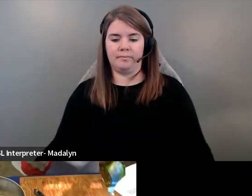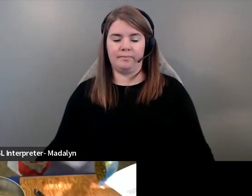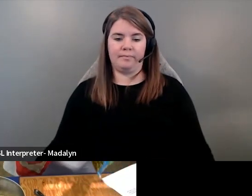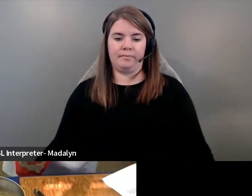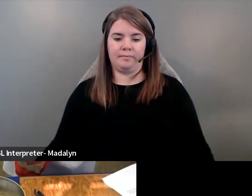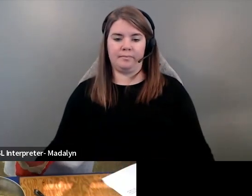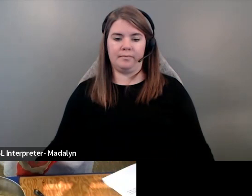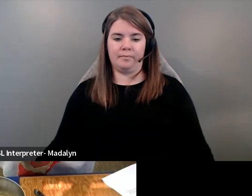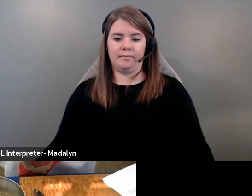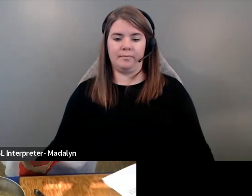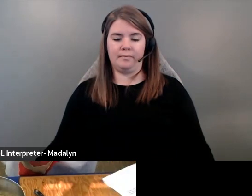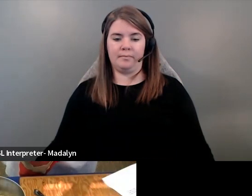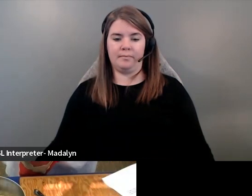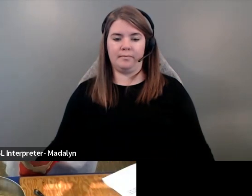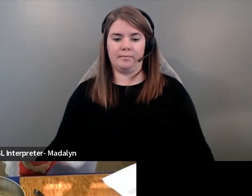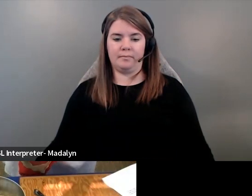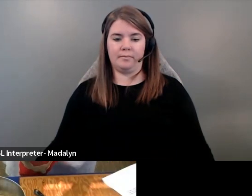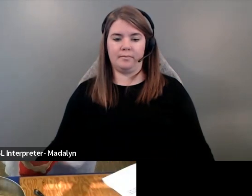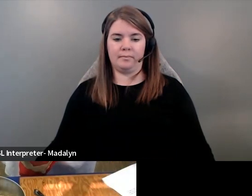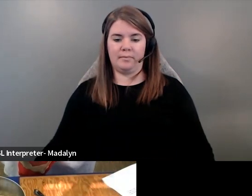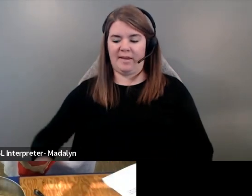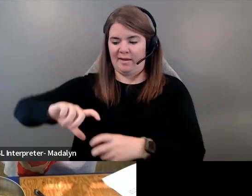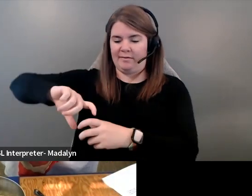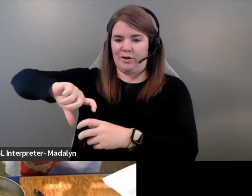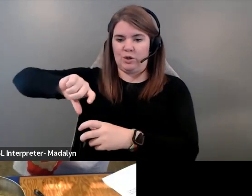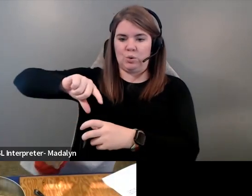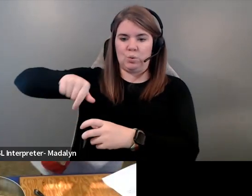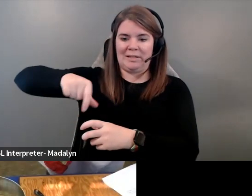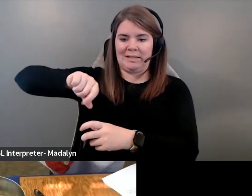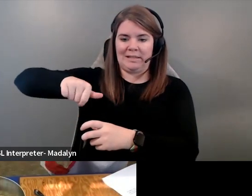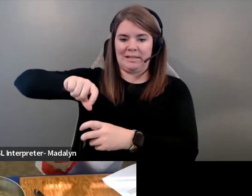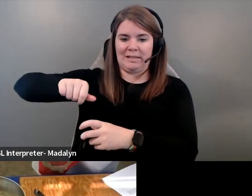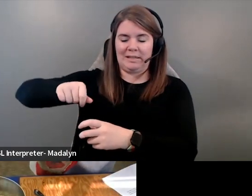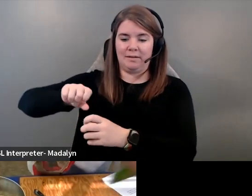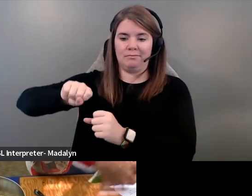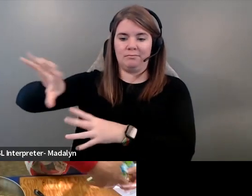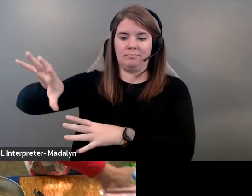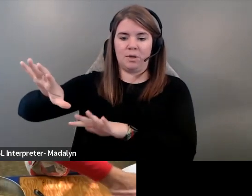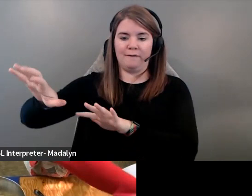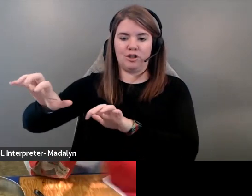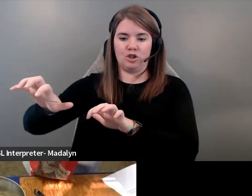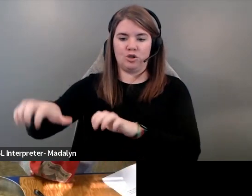And then wrap a twist tie or something around the package, and it goes back in your freezer.